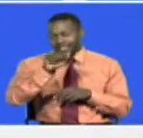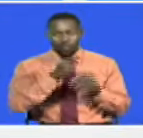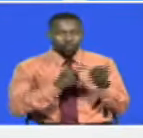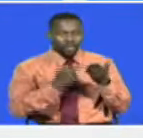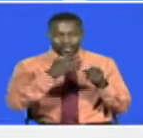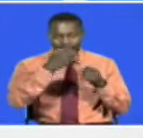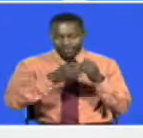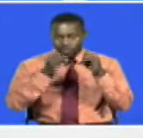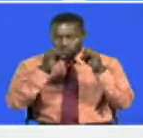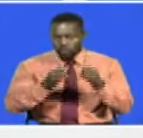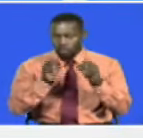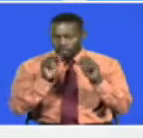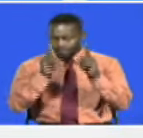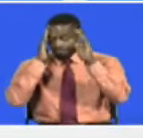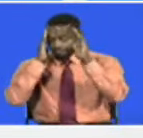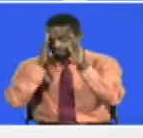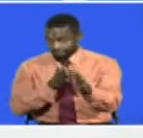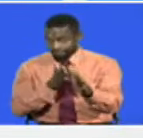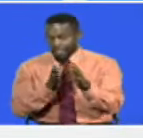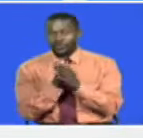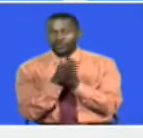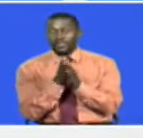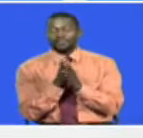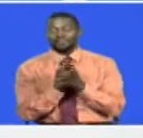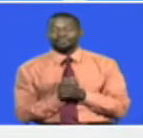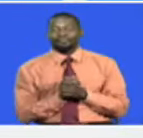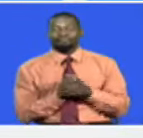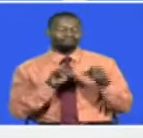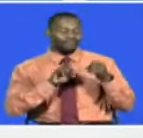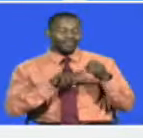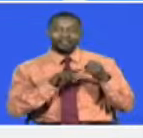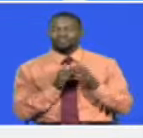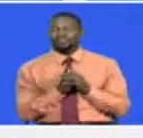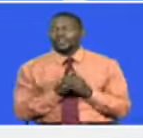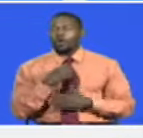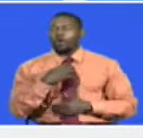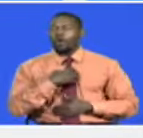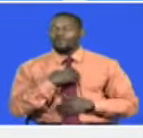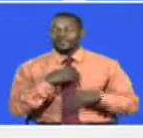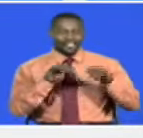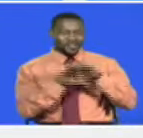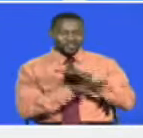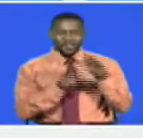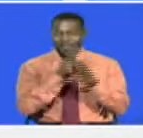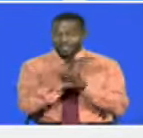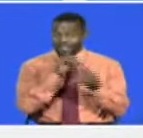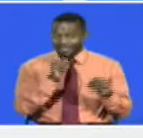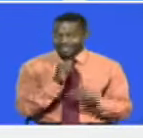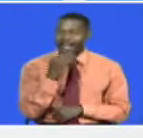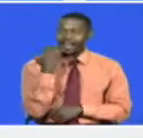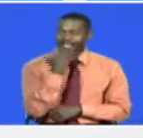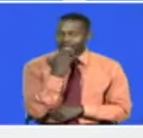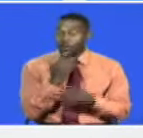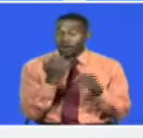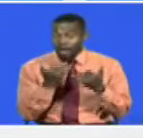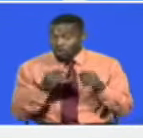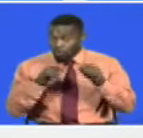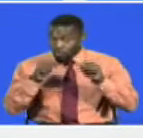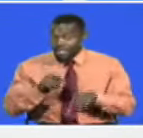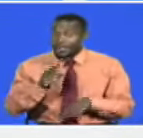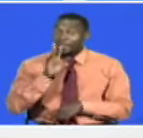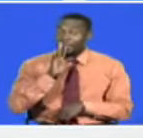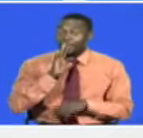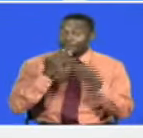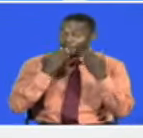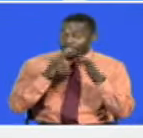we go straight to our top story. These are tonight. Former Deputy President Rigathi Gachagua has broken his silence since